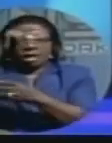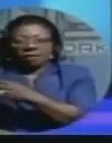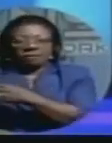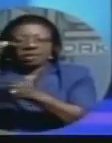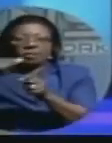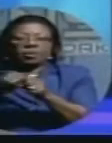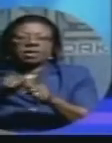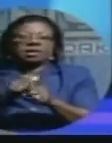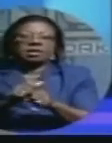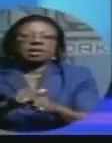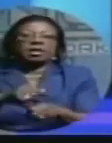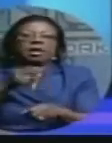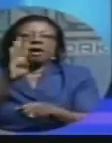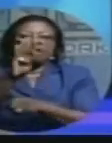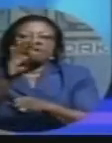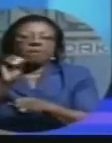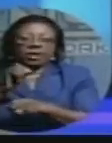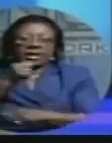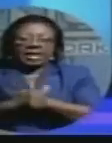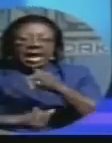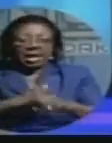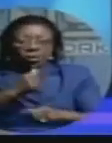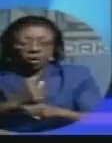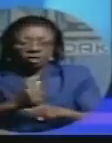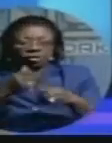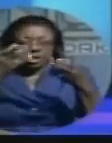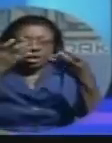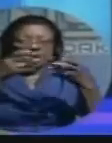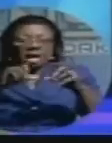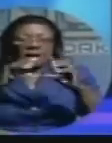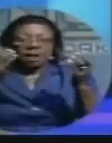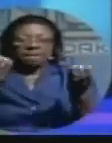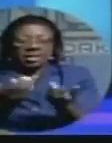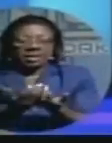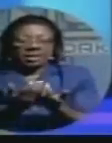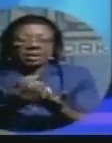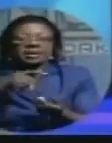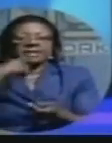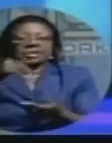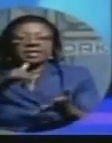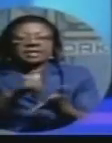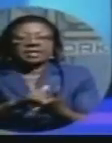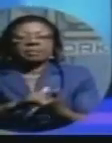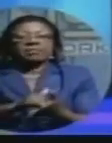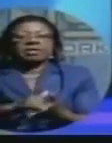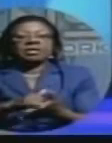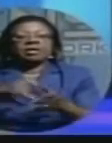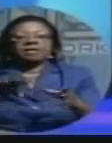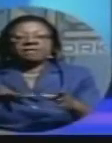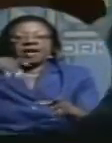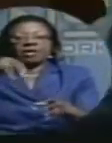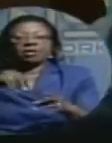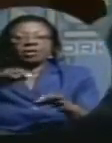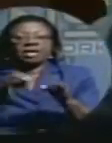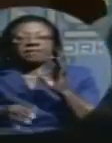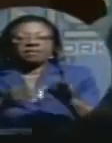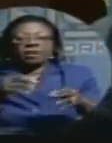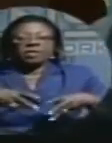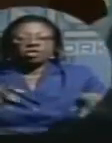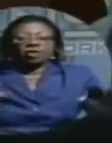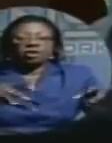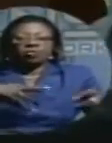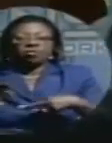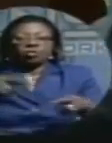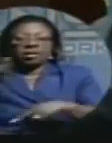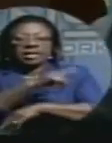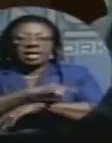Anniversary Committee, will decide on whether or not majority rule will be elevated to a public holiday. Bahamas, we have